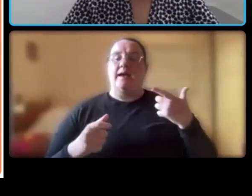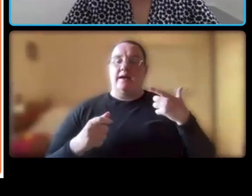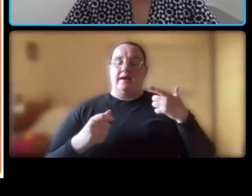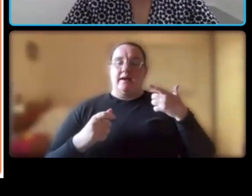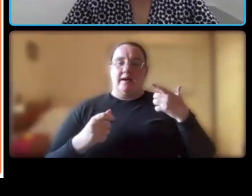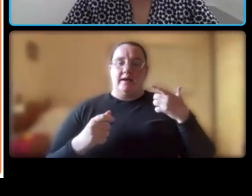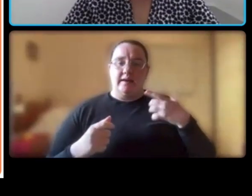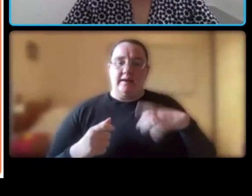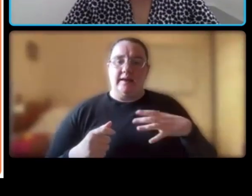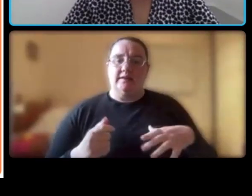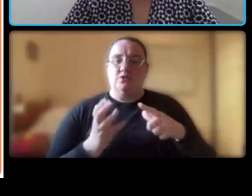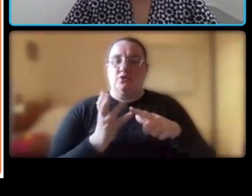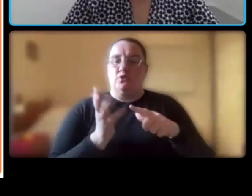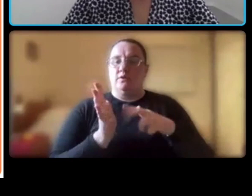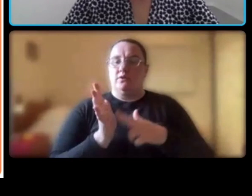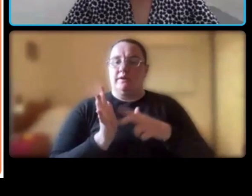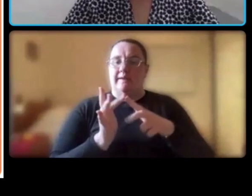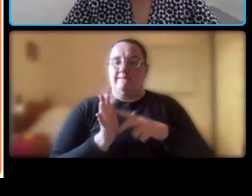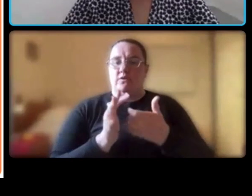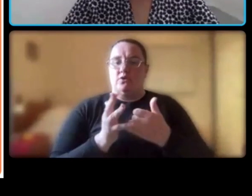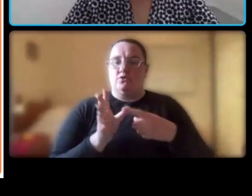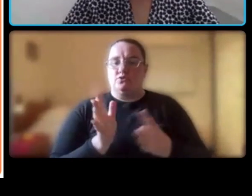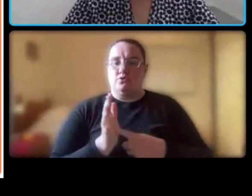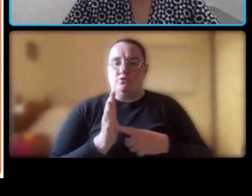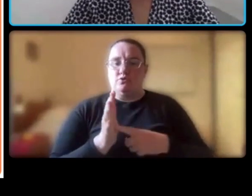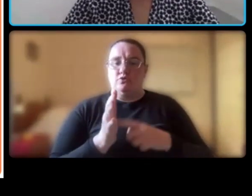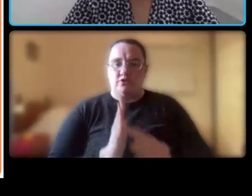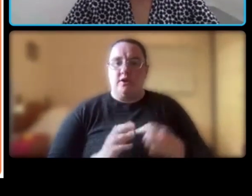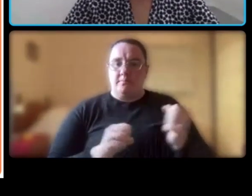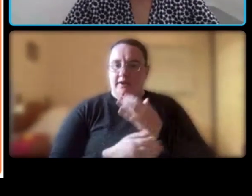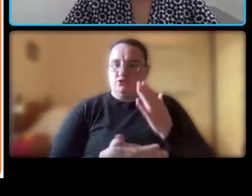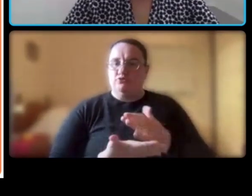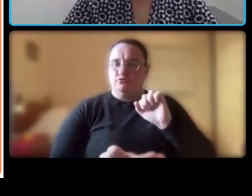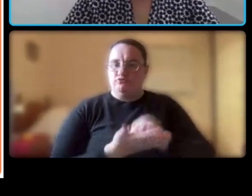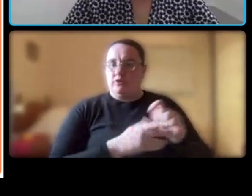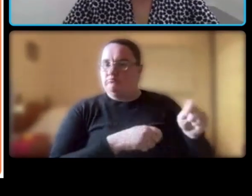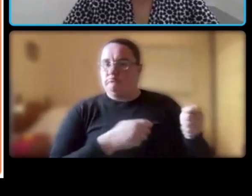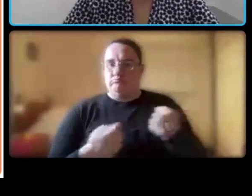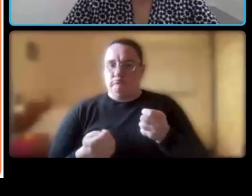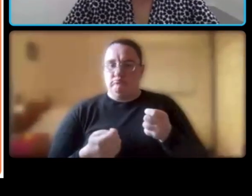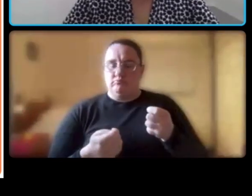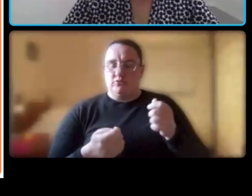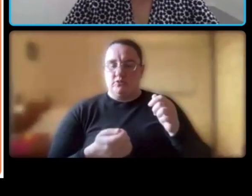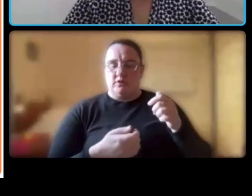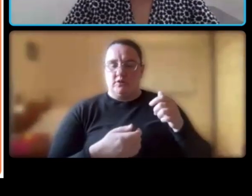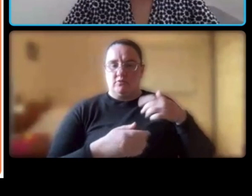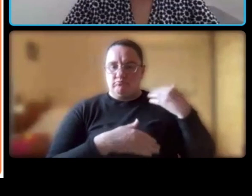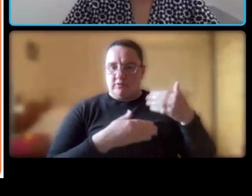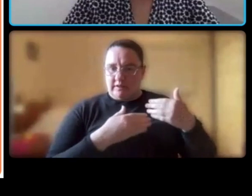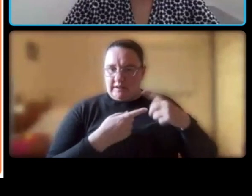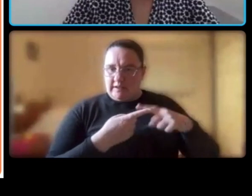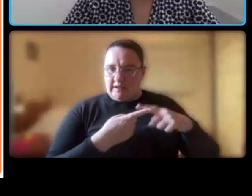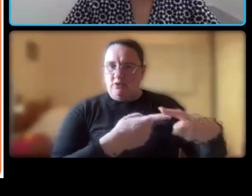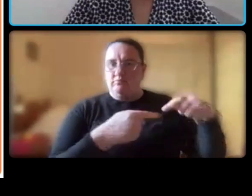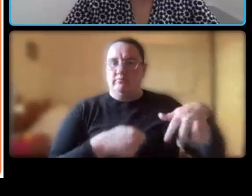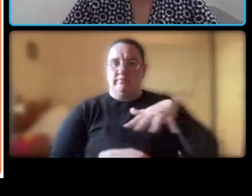who are suitable, capable, viable and have propriety can enter and remain in the sector, and setting out clear obligations on